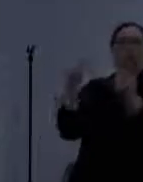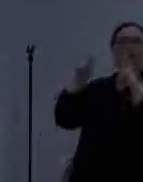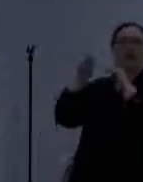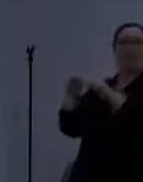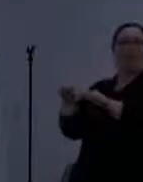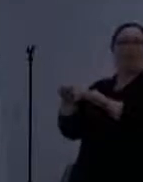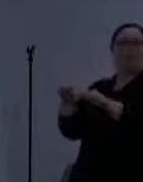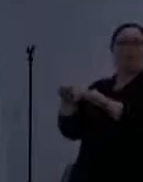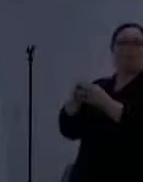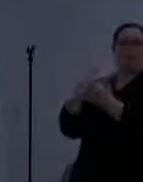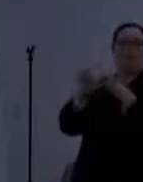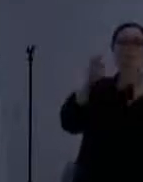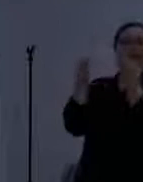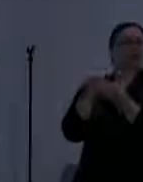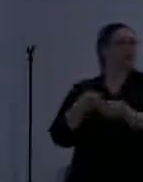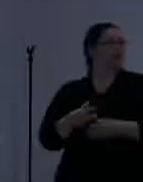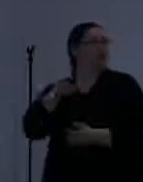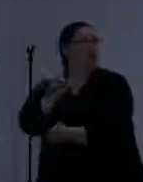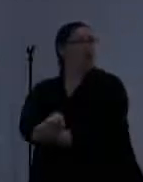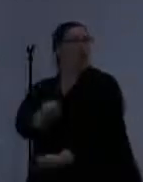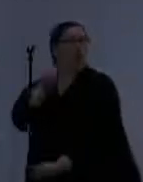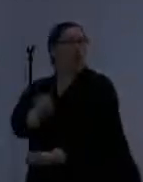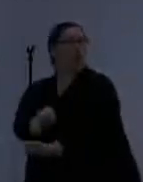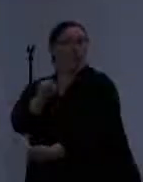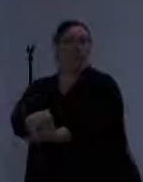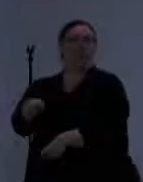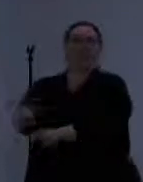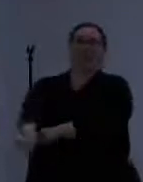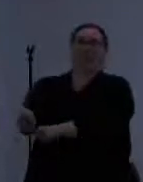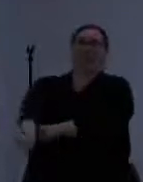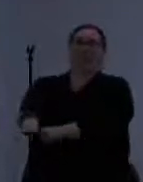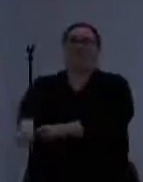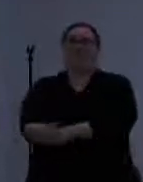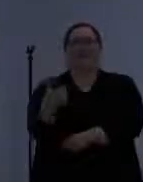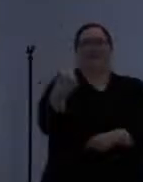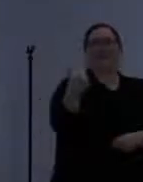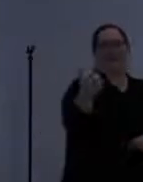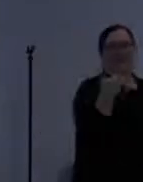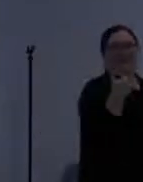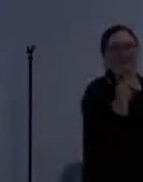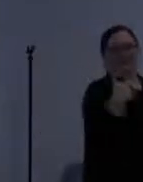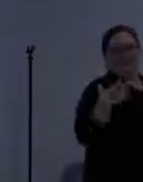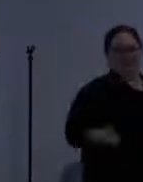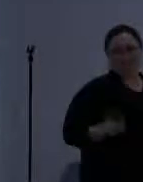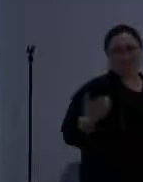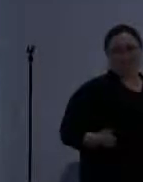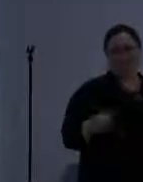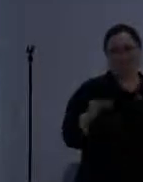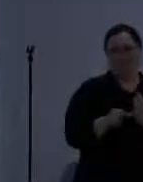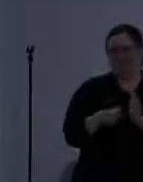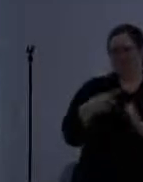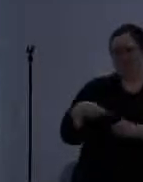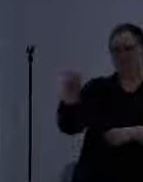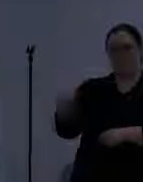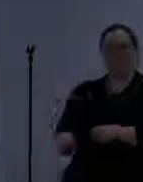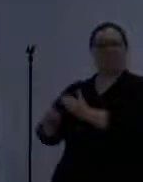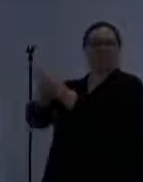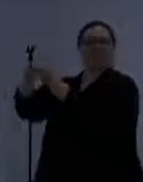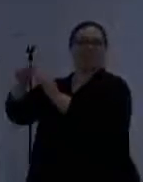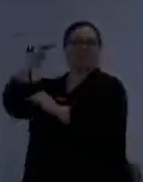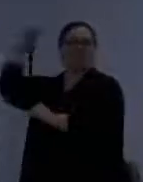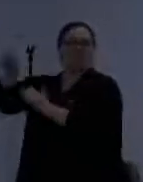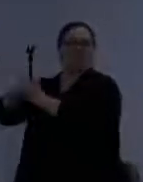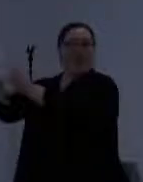that we're moving on with time, and I do want to allow for a couple more questions at the end. So I did have a slide here about